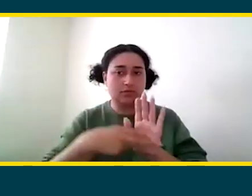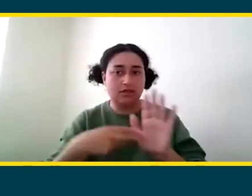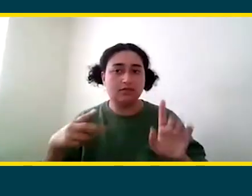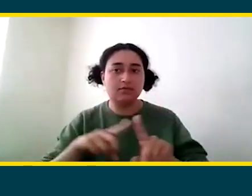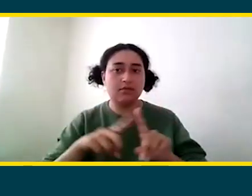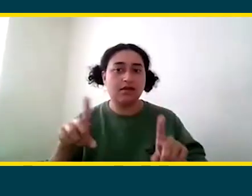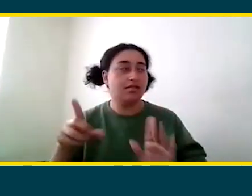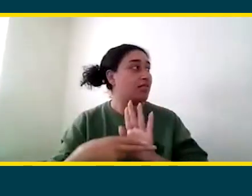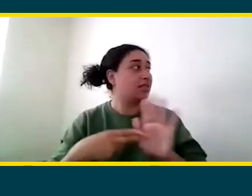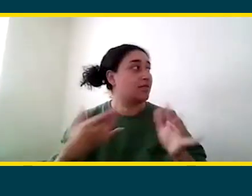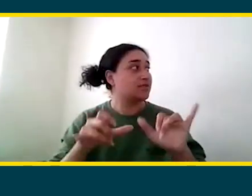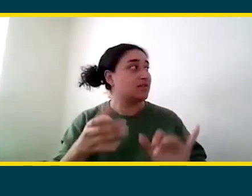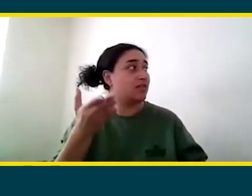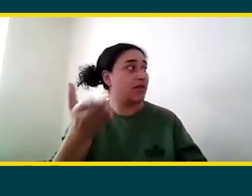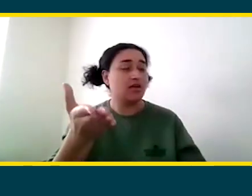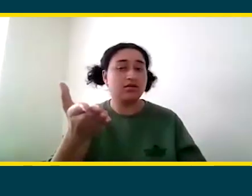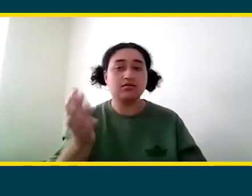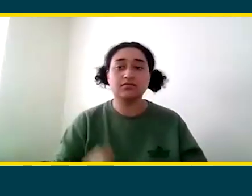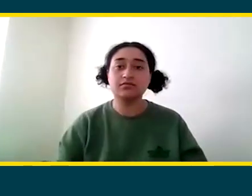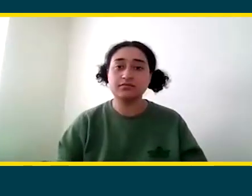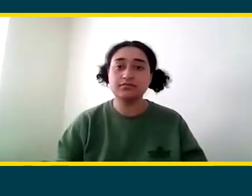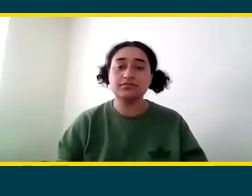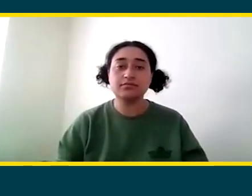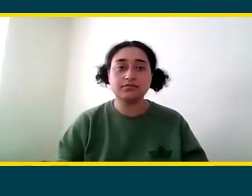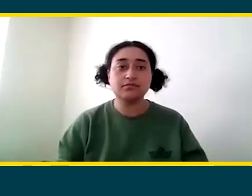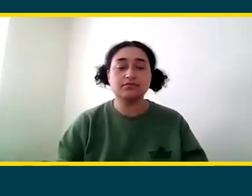Yeah. Yeah.